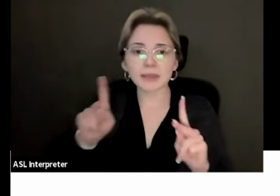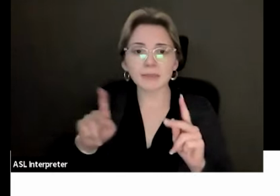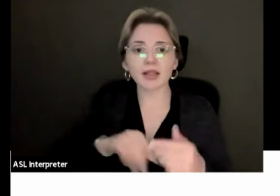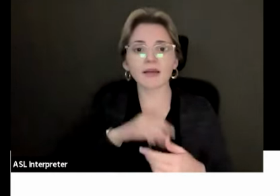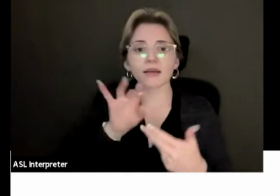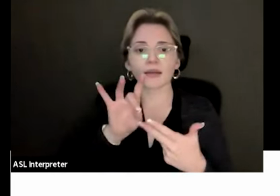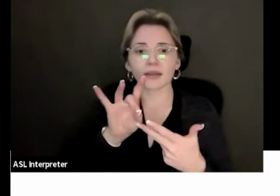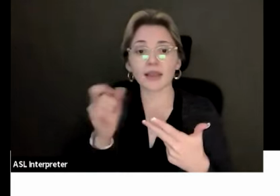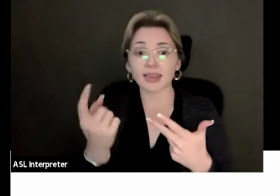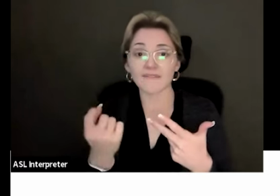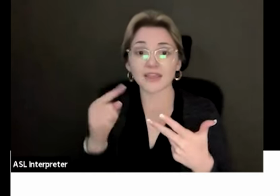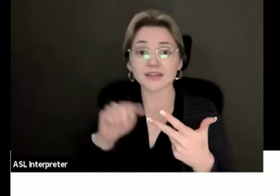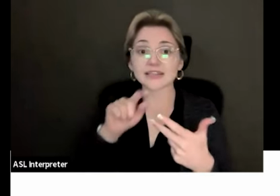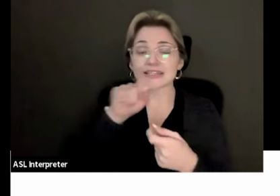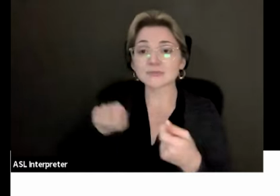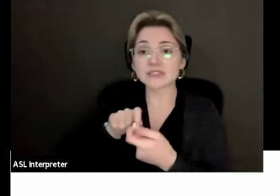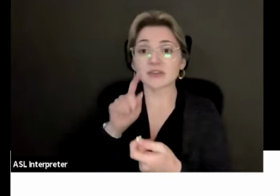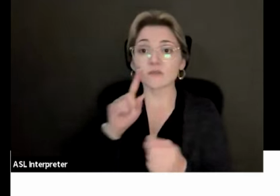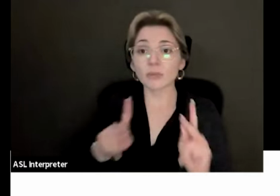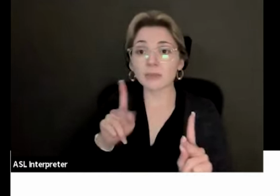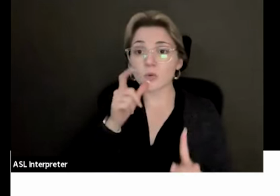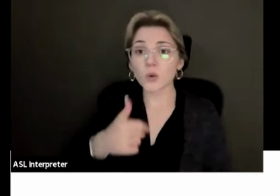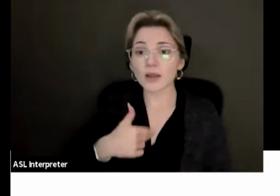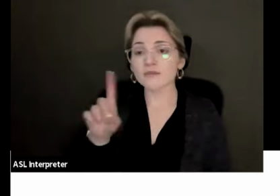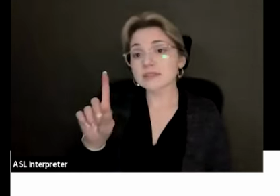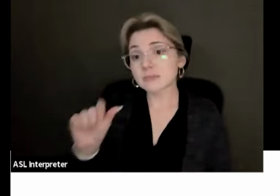a disability. And so this is